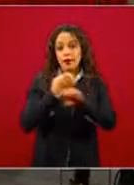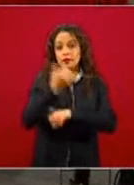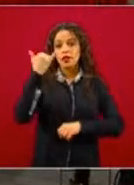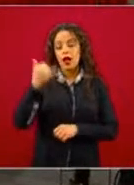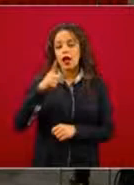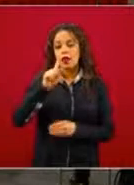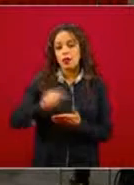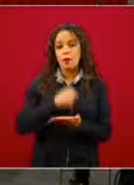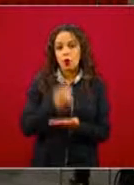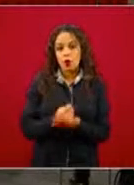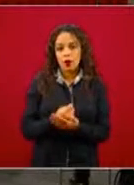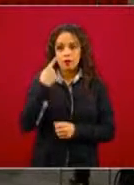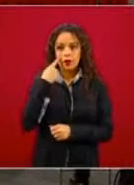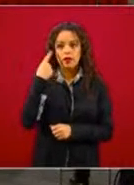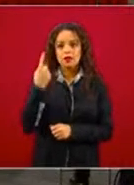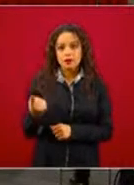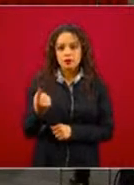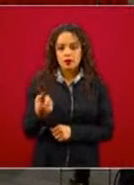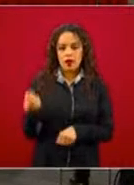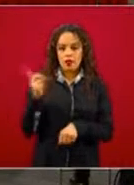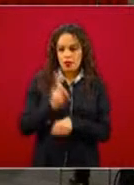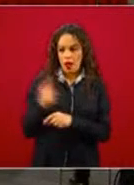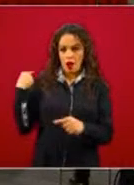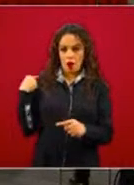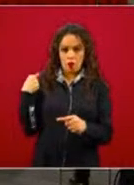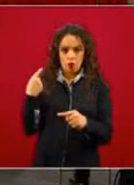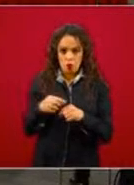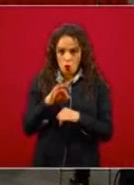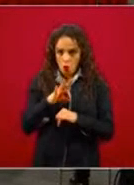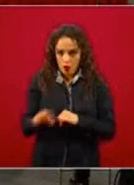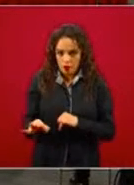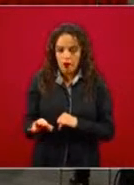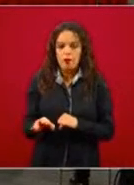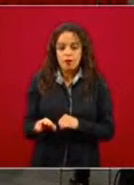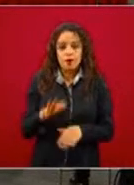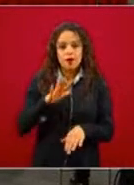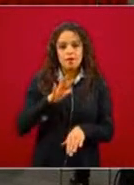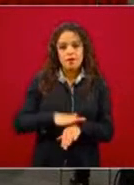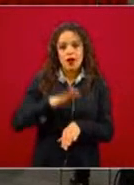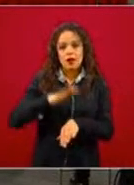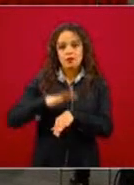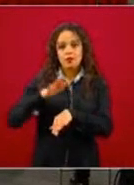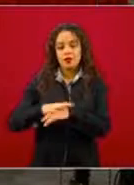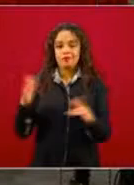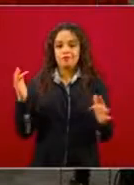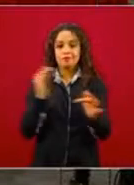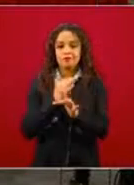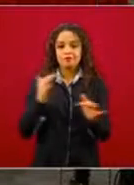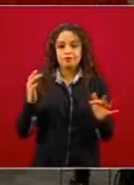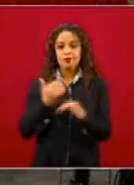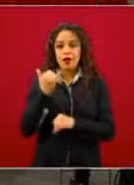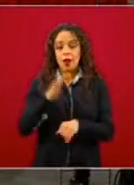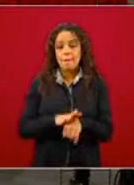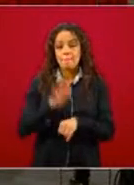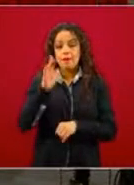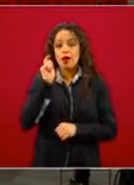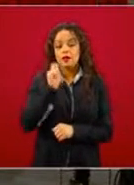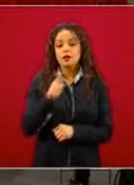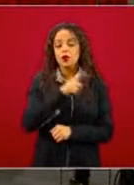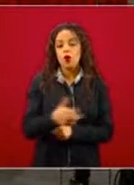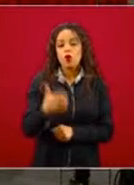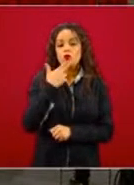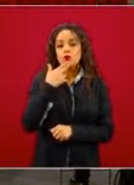The state of Sonora and Tamaulipas, we can see how in the last few days they have increased